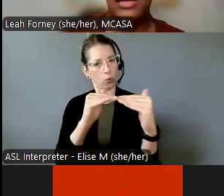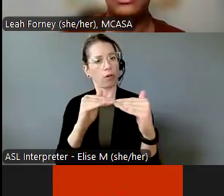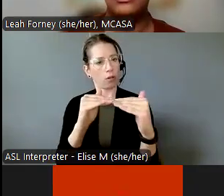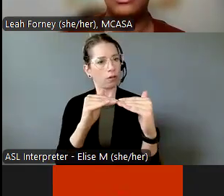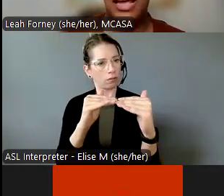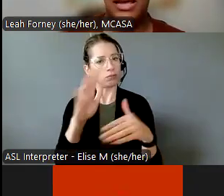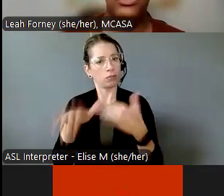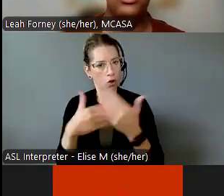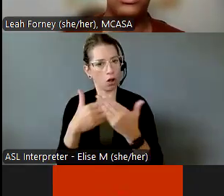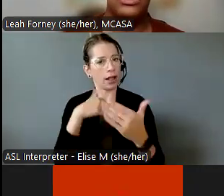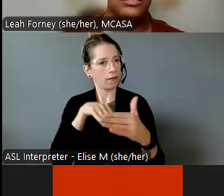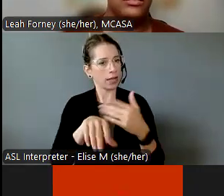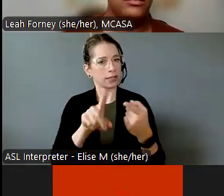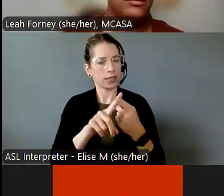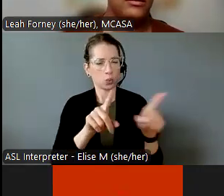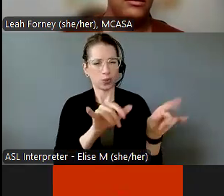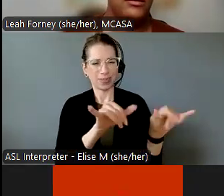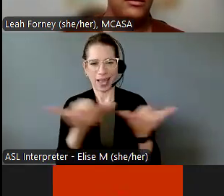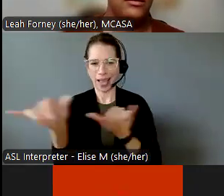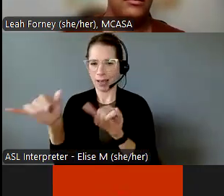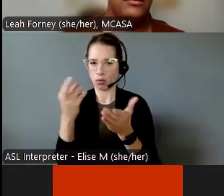have access to the same resources,